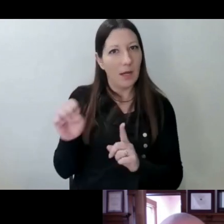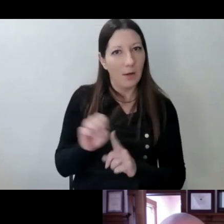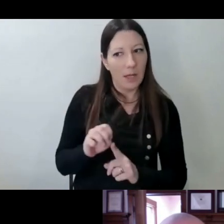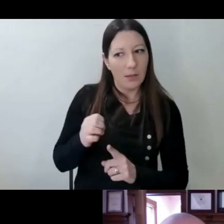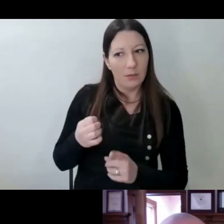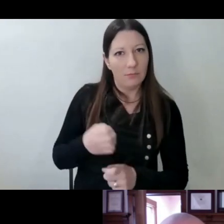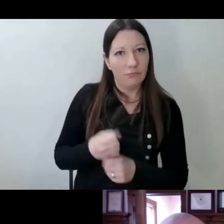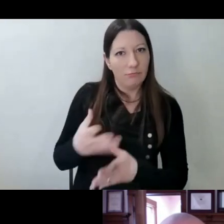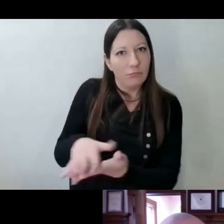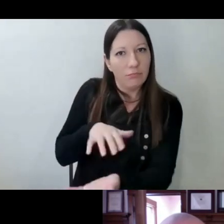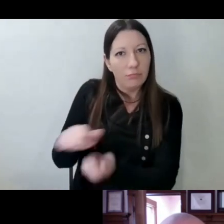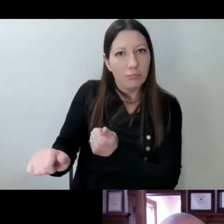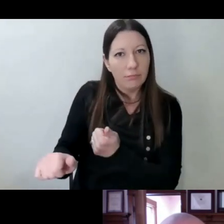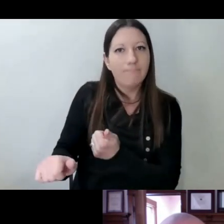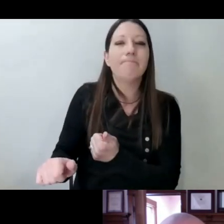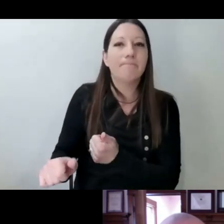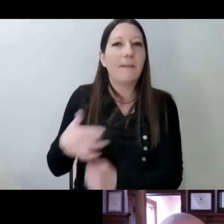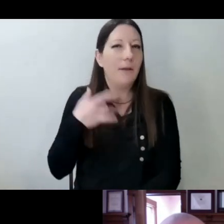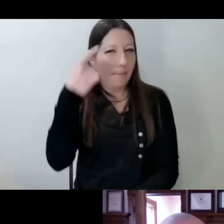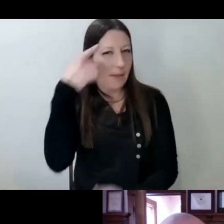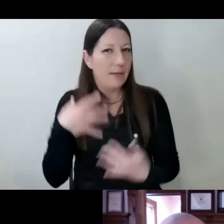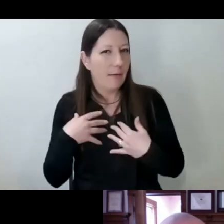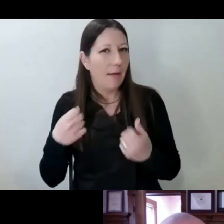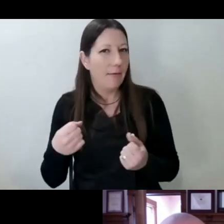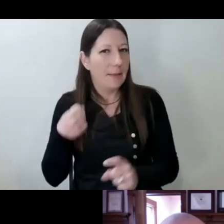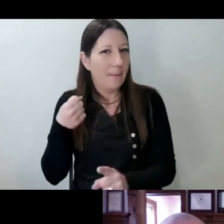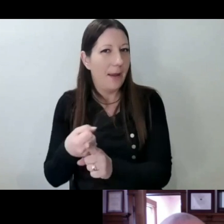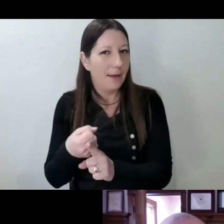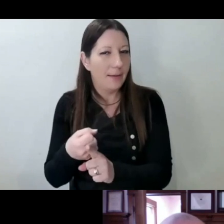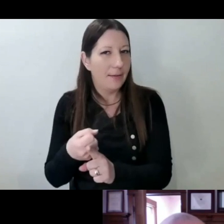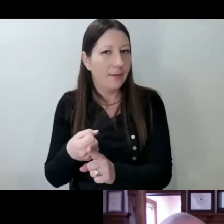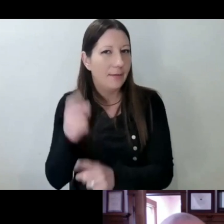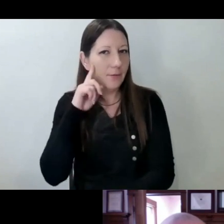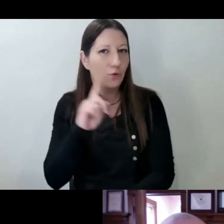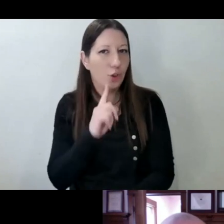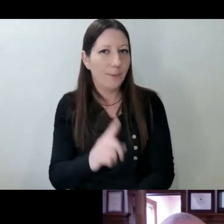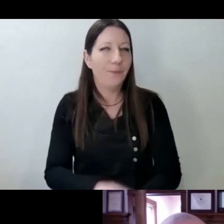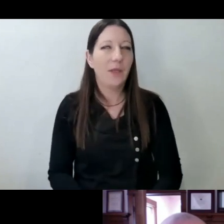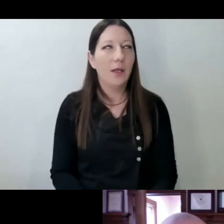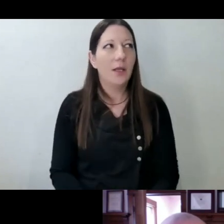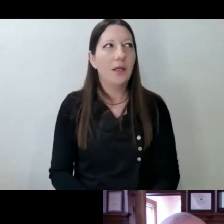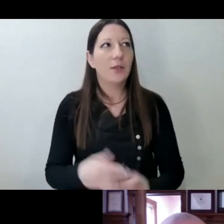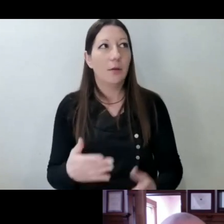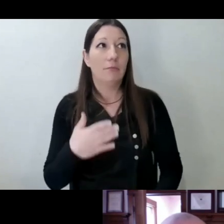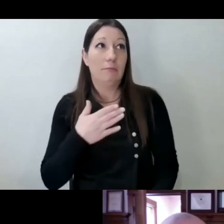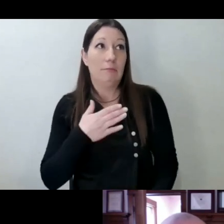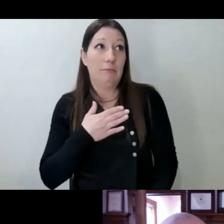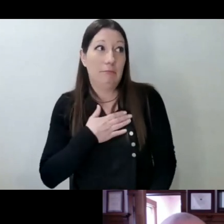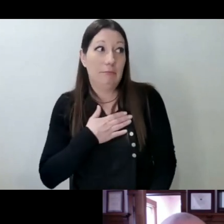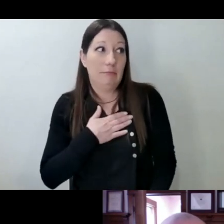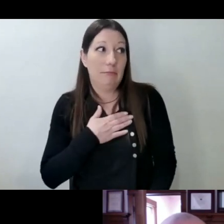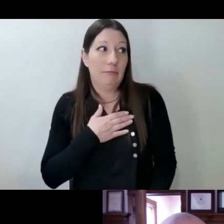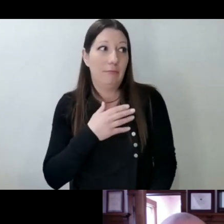health aspect there that is impacted. So for me, it's kind of, I can't think about the ways that the environment is